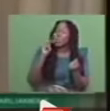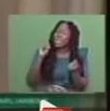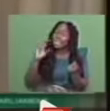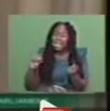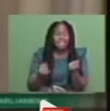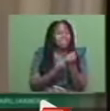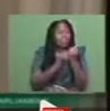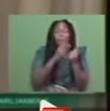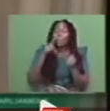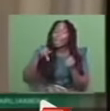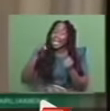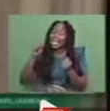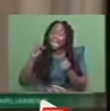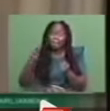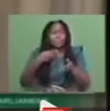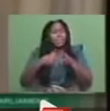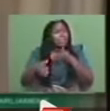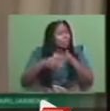so.